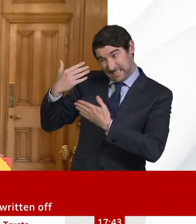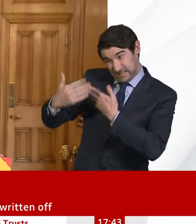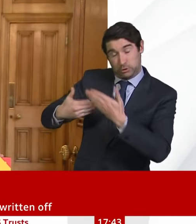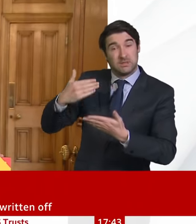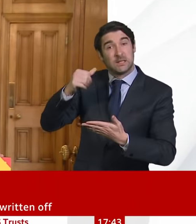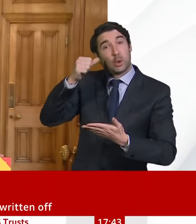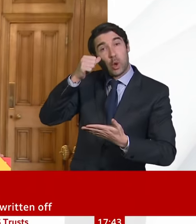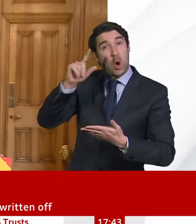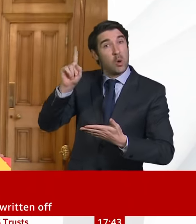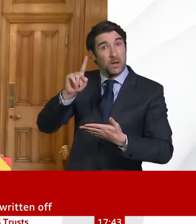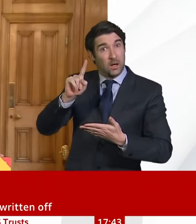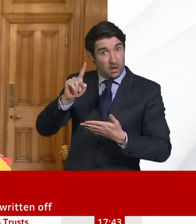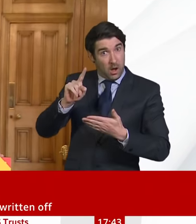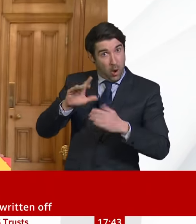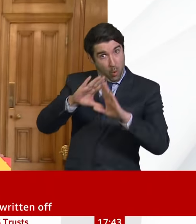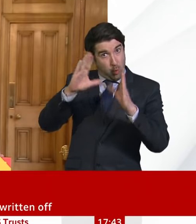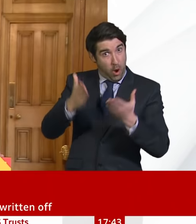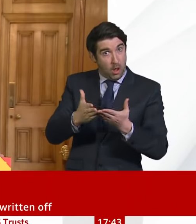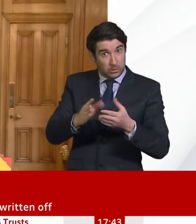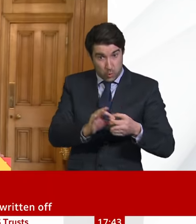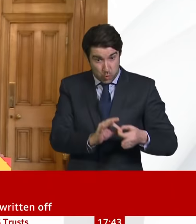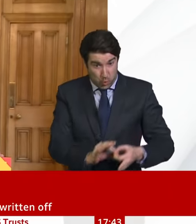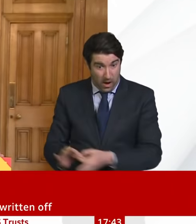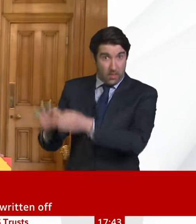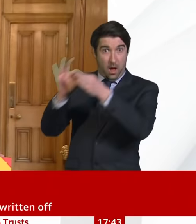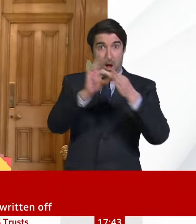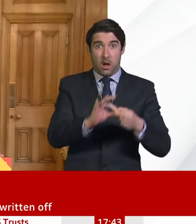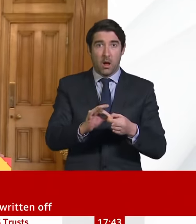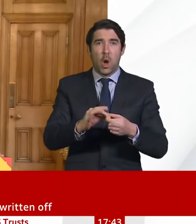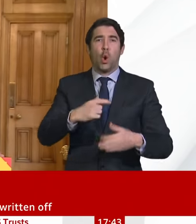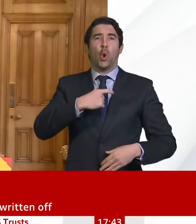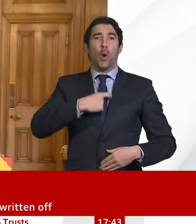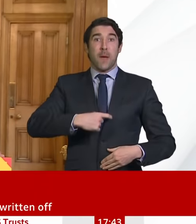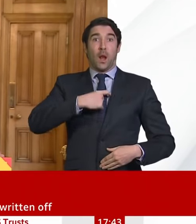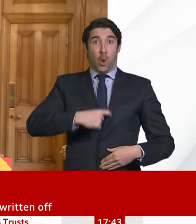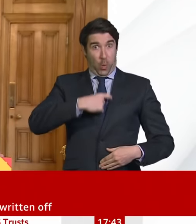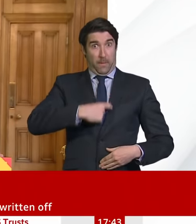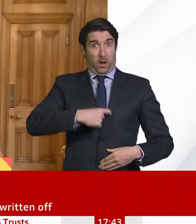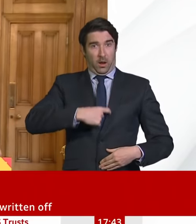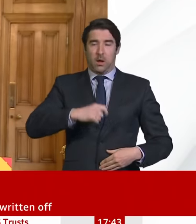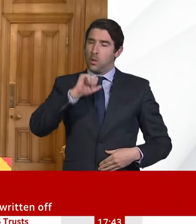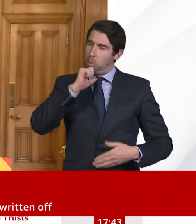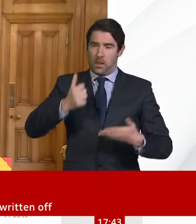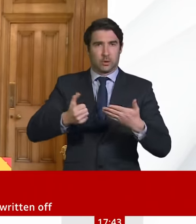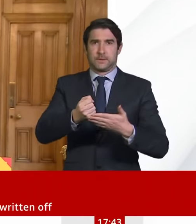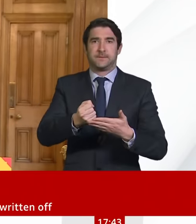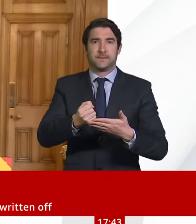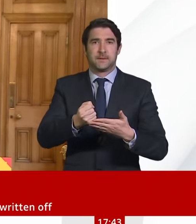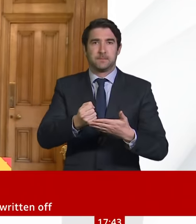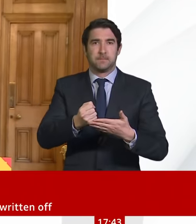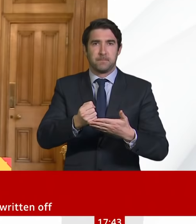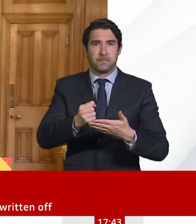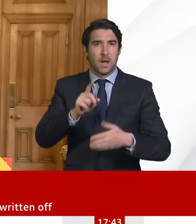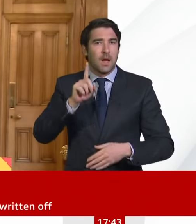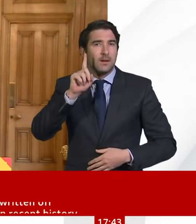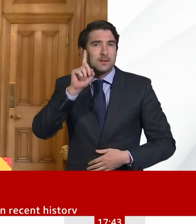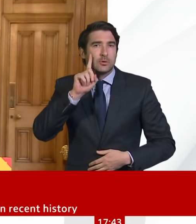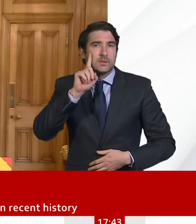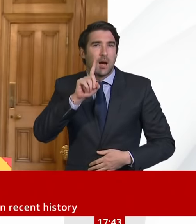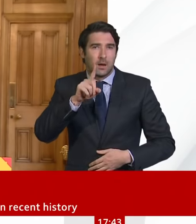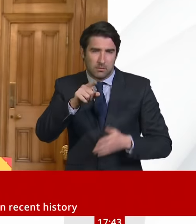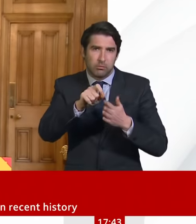common foe, then we will prevail. As the Prime Minister said yesterday, mass testing is how we